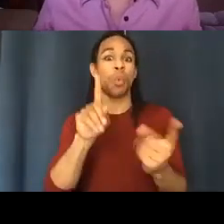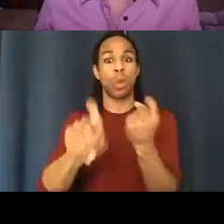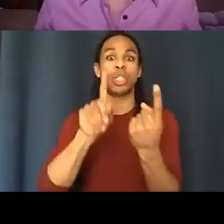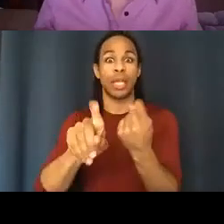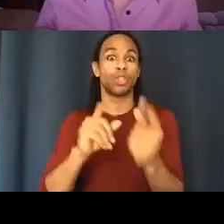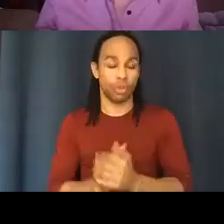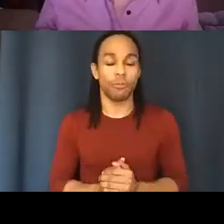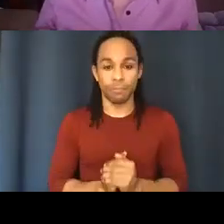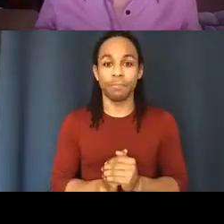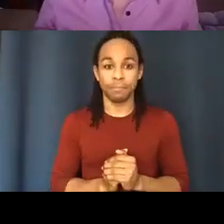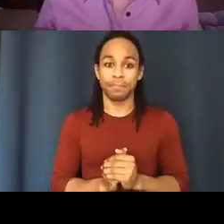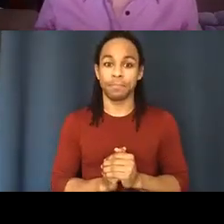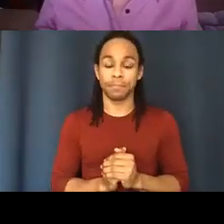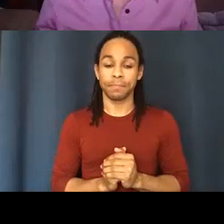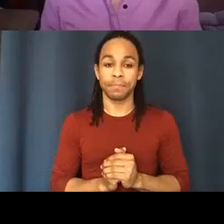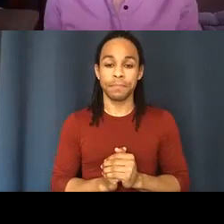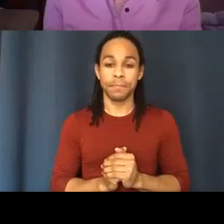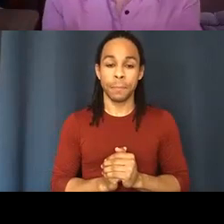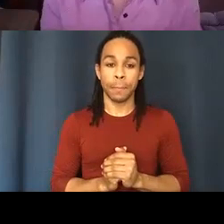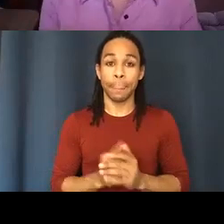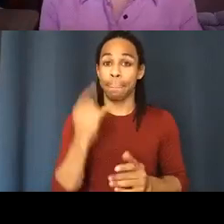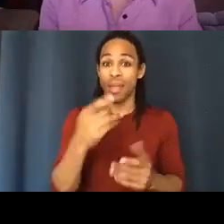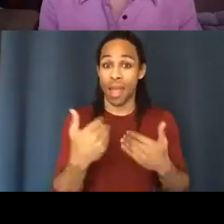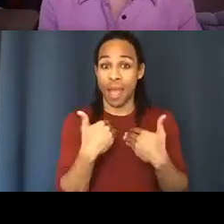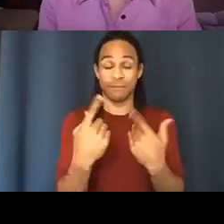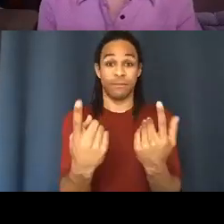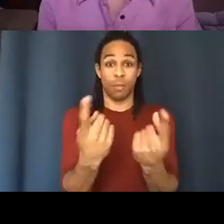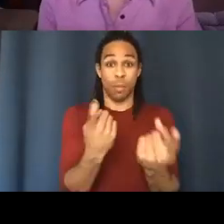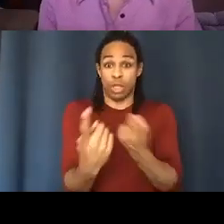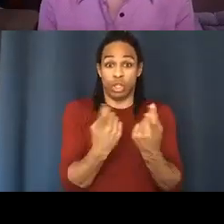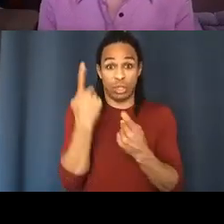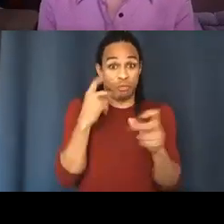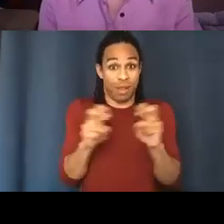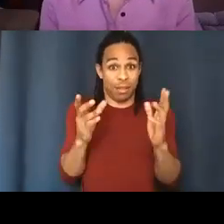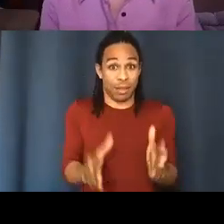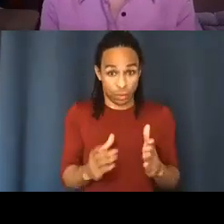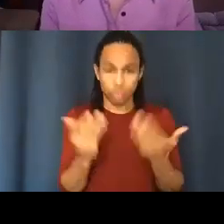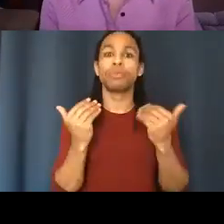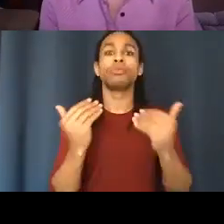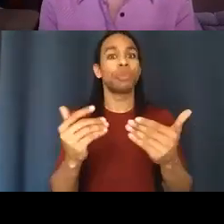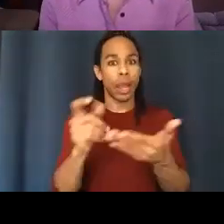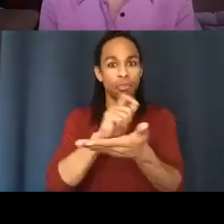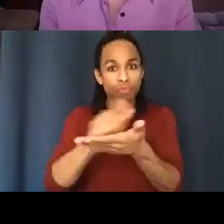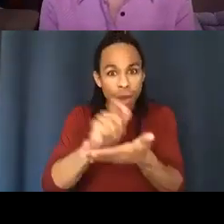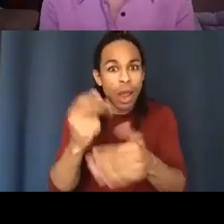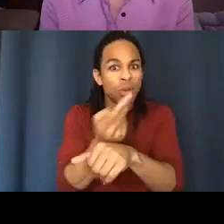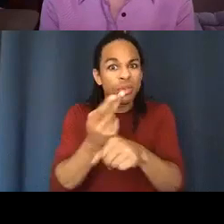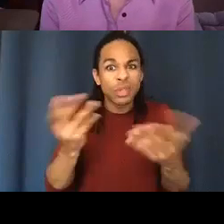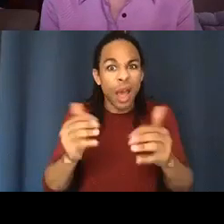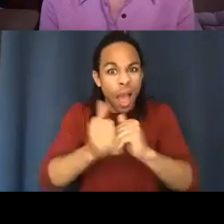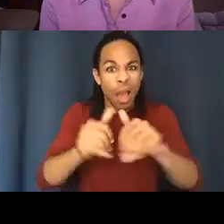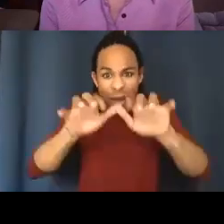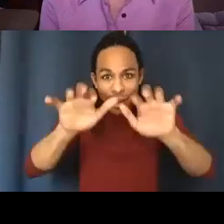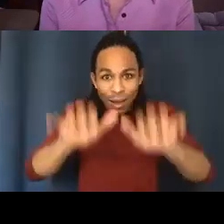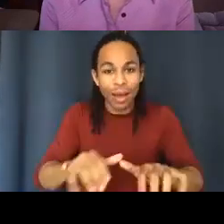please. If you have questions for panelists, please write them using the Q&A button, question and answer button